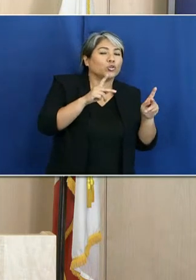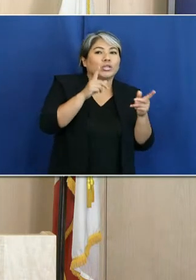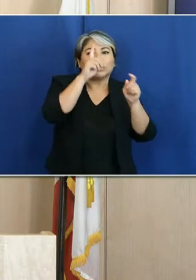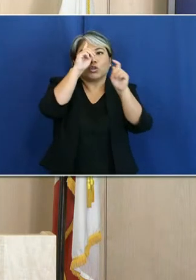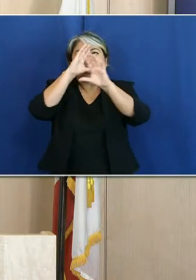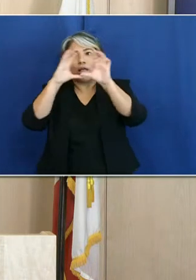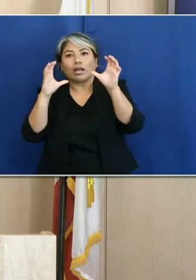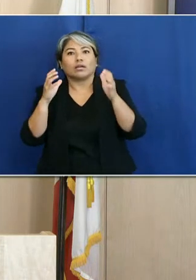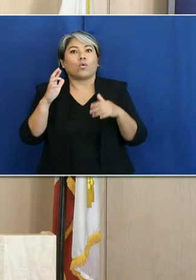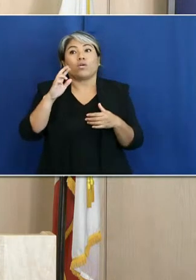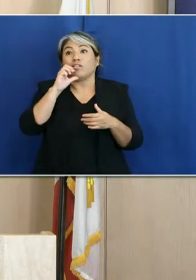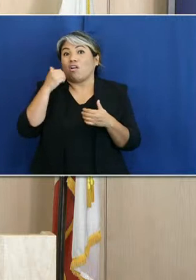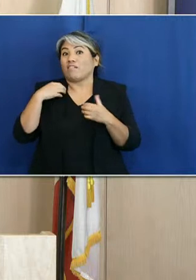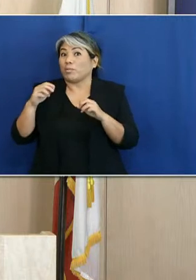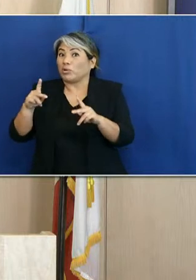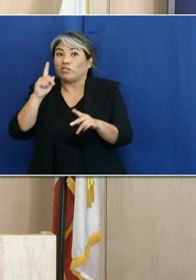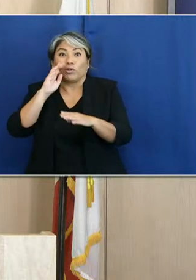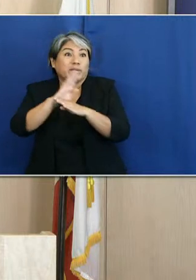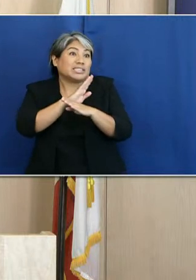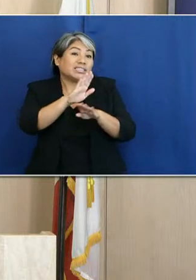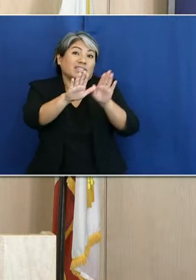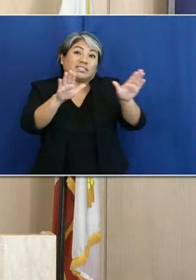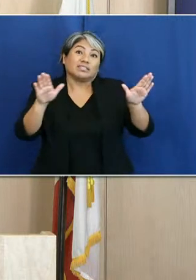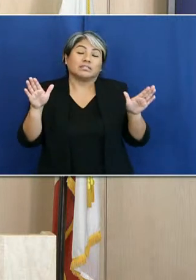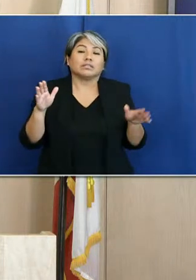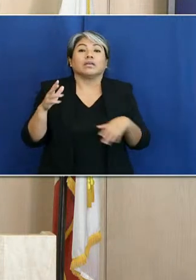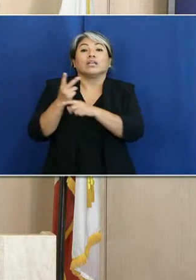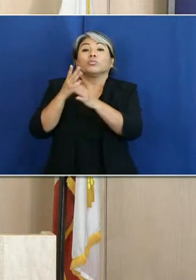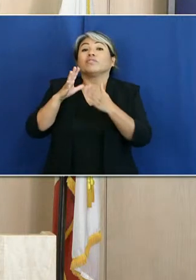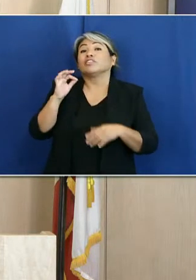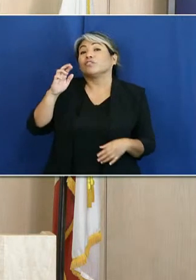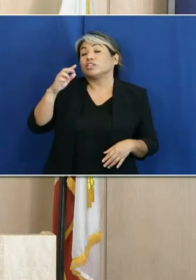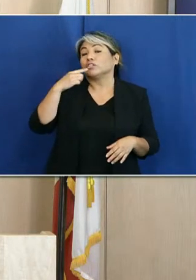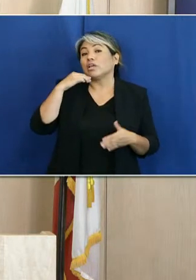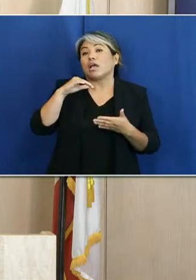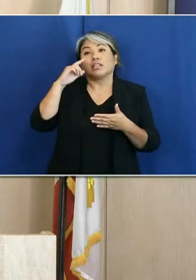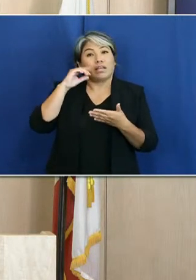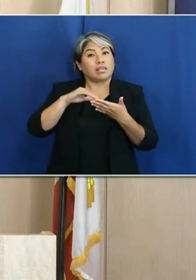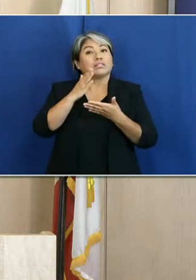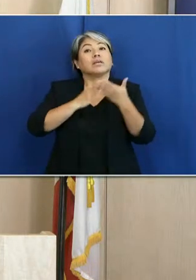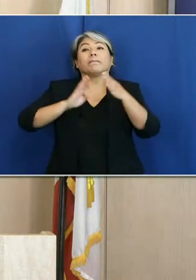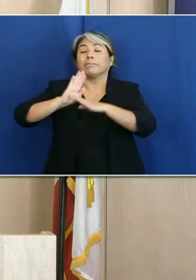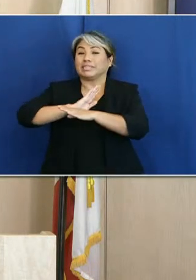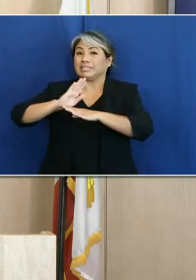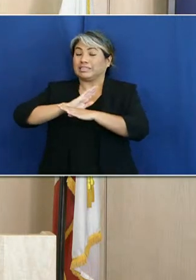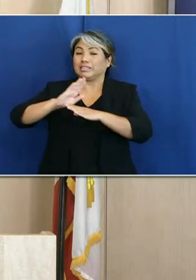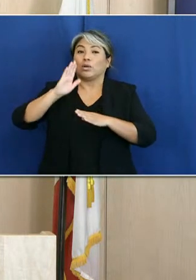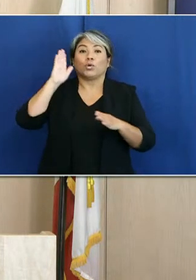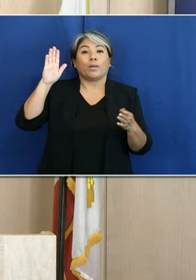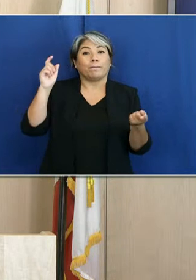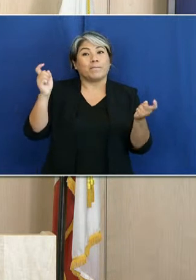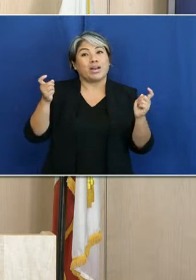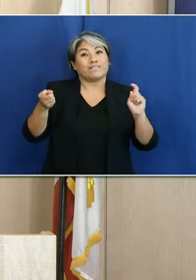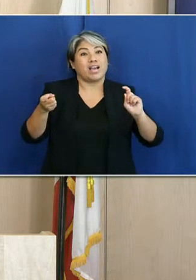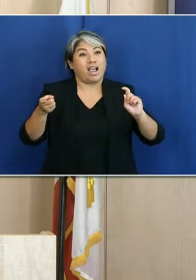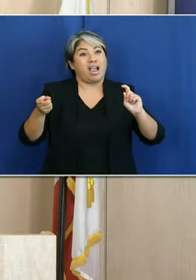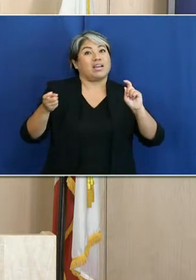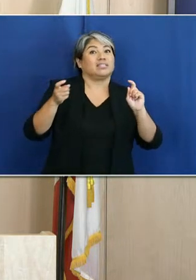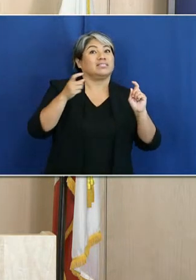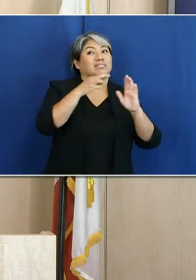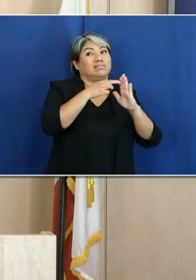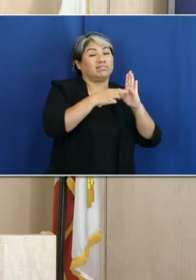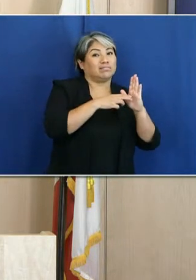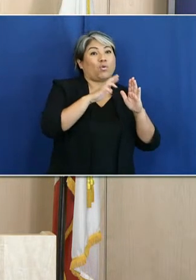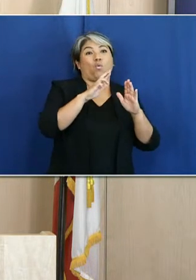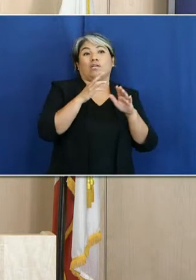for businesses. As Supervisor Fletcher said, I think there's some businesses that could probably be modified, and